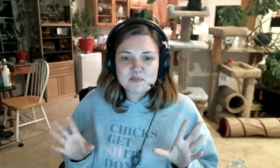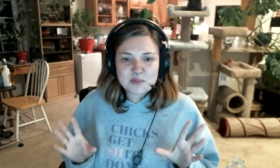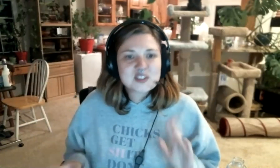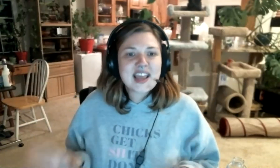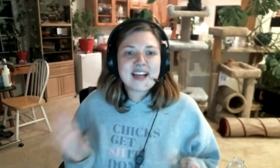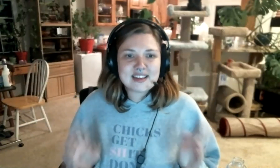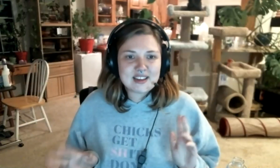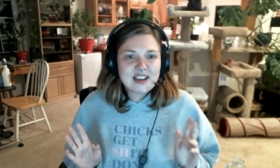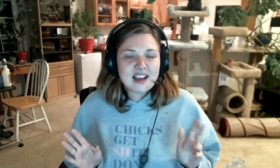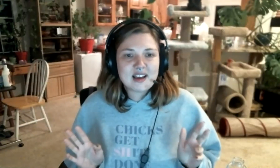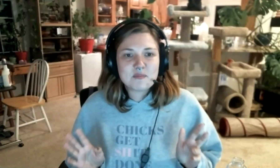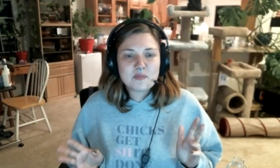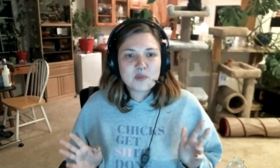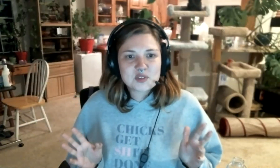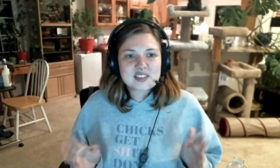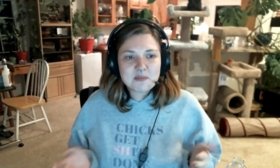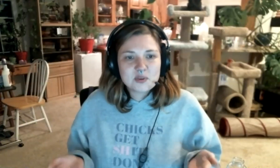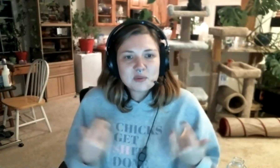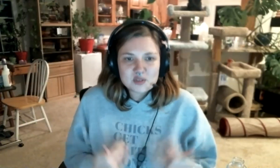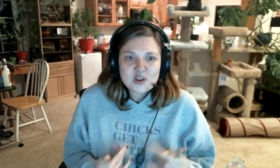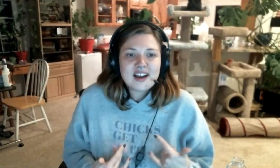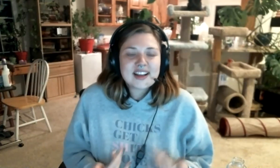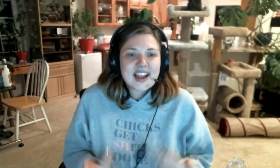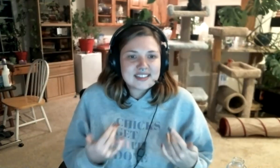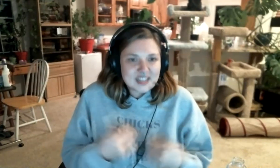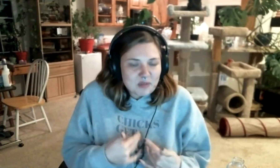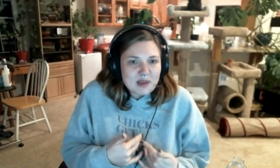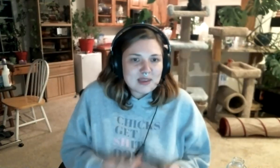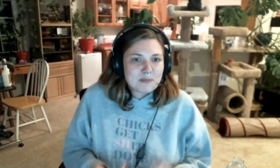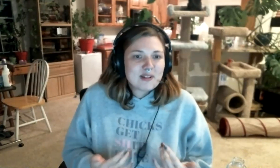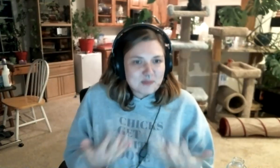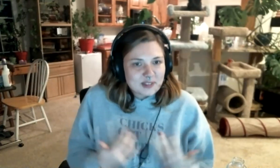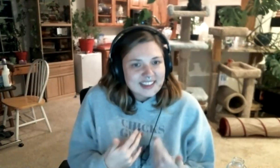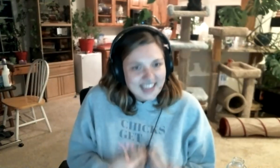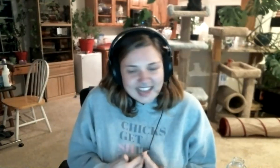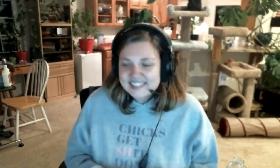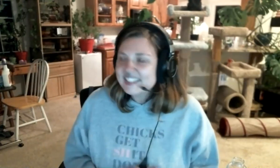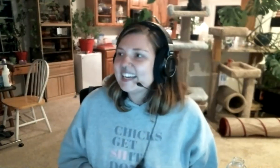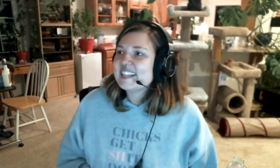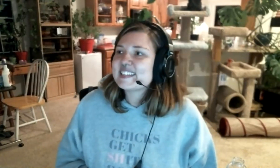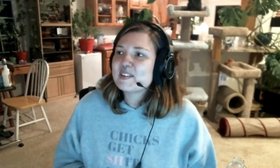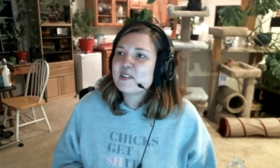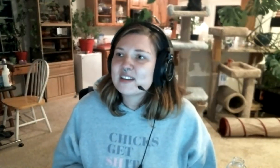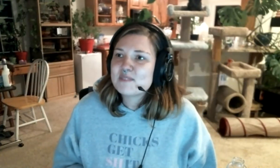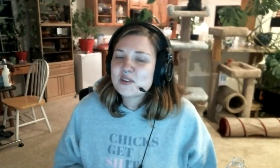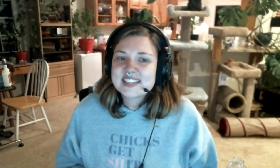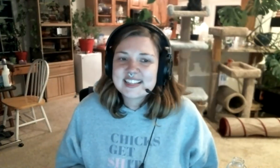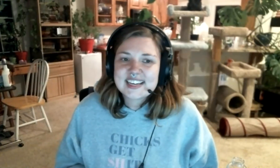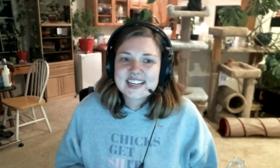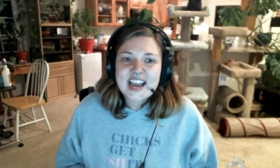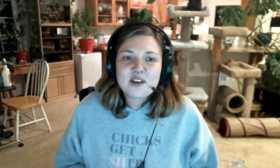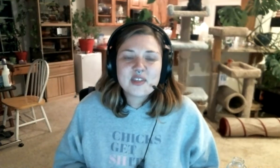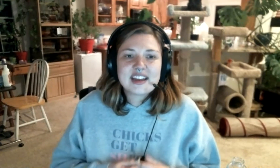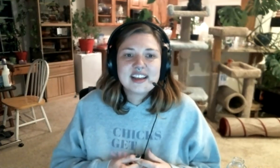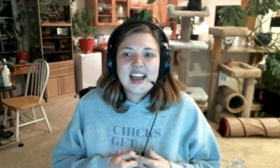of personality. I'm pretty withdrawn. I kind of stick with my people. I'm more like a cat. And so I'm noticing